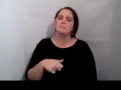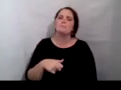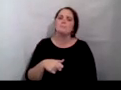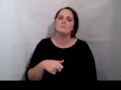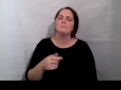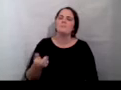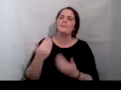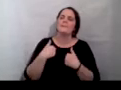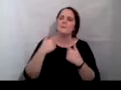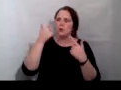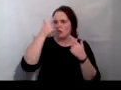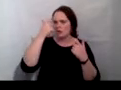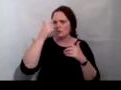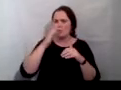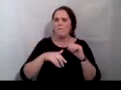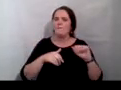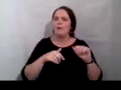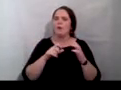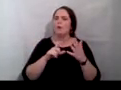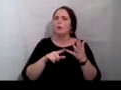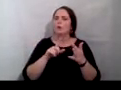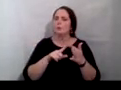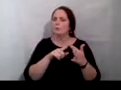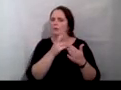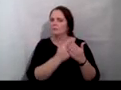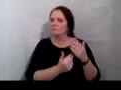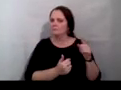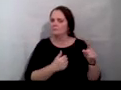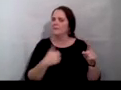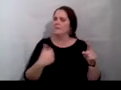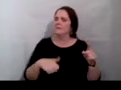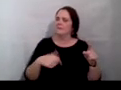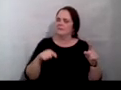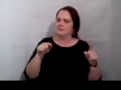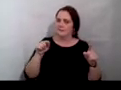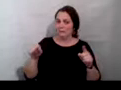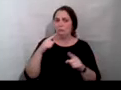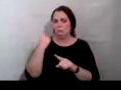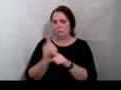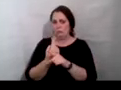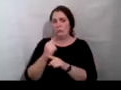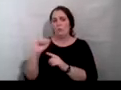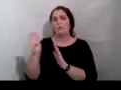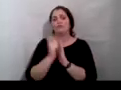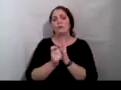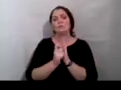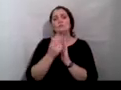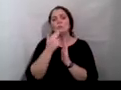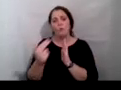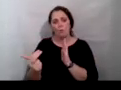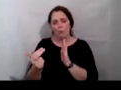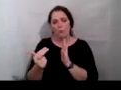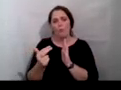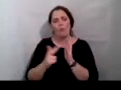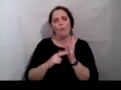in Mavis Ngallametta's work. In her songwriting, Nadi says that she's drawn to ancient